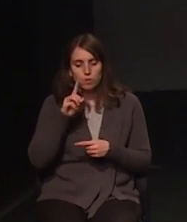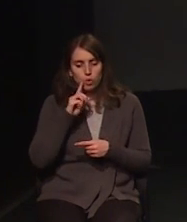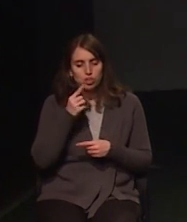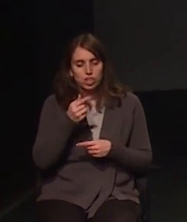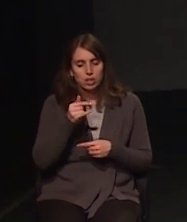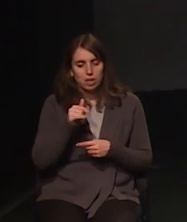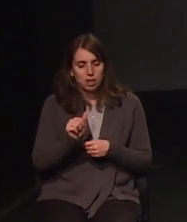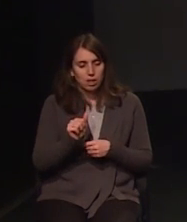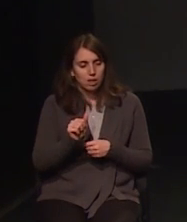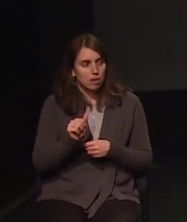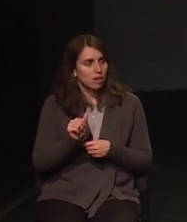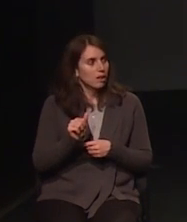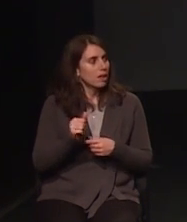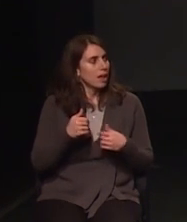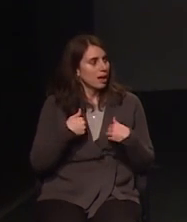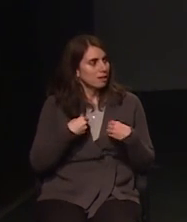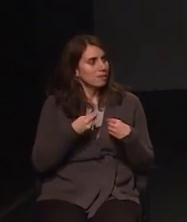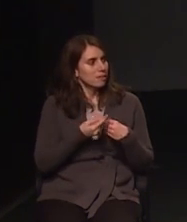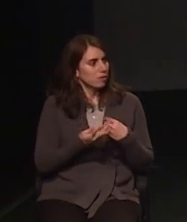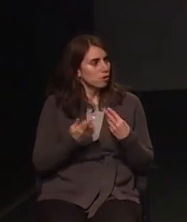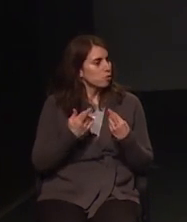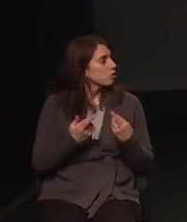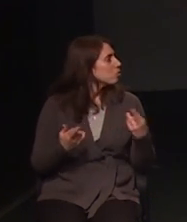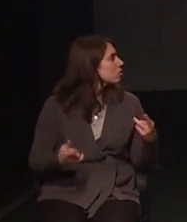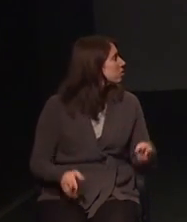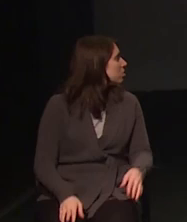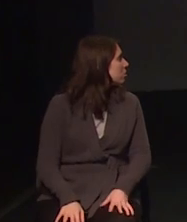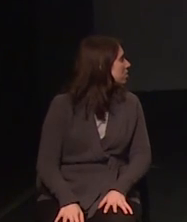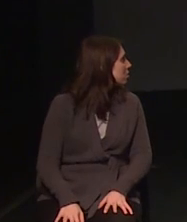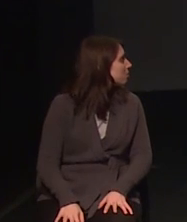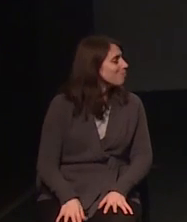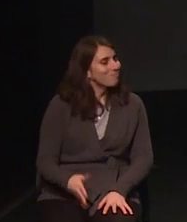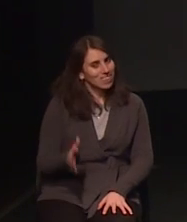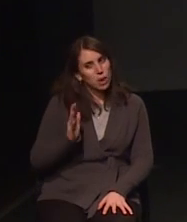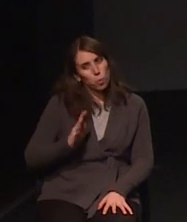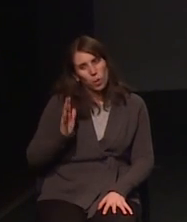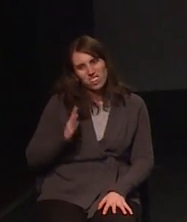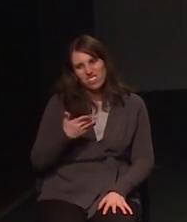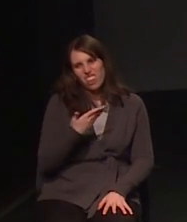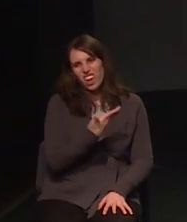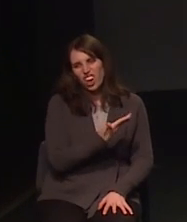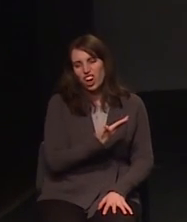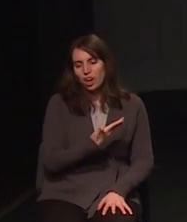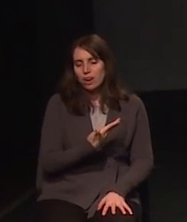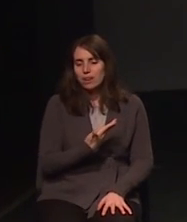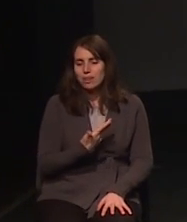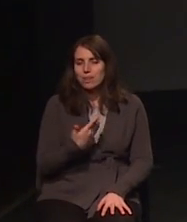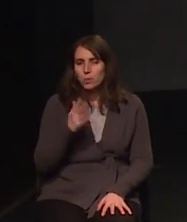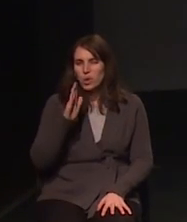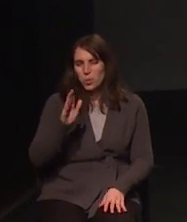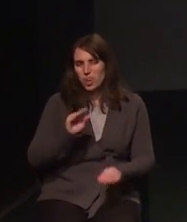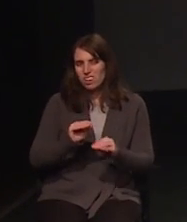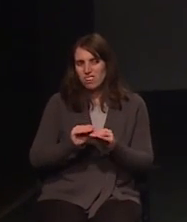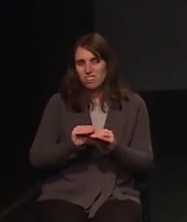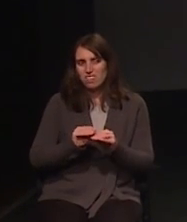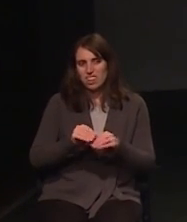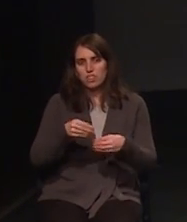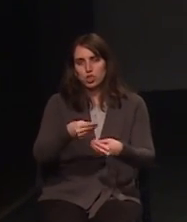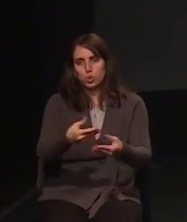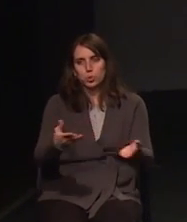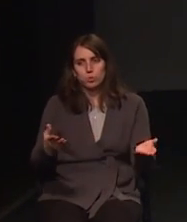number of resources. Well, it was you can there. Get that. Yeah. We'll get it to you. We'll get it to